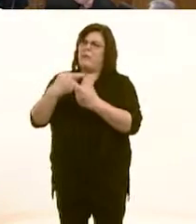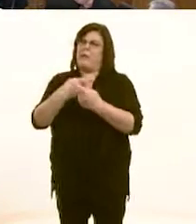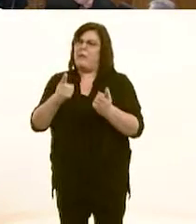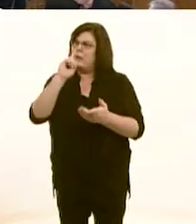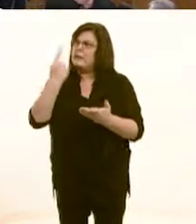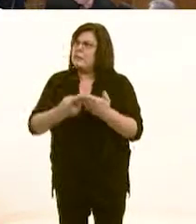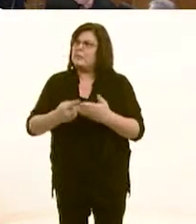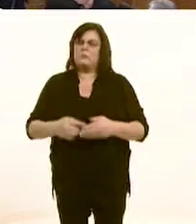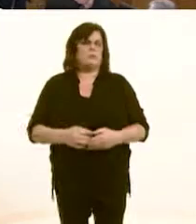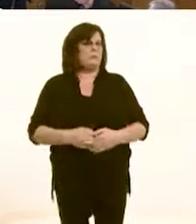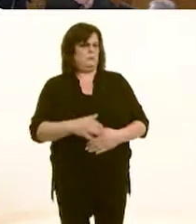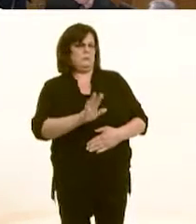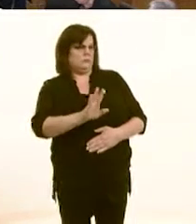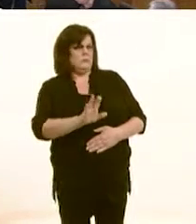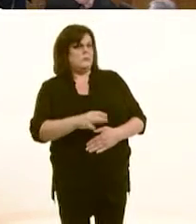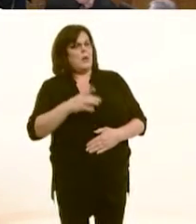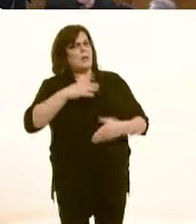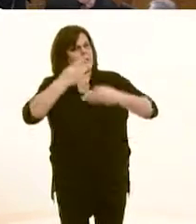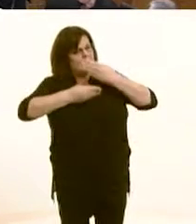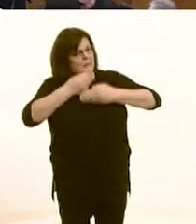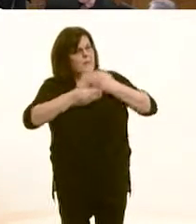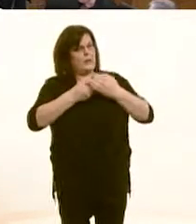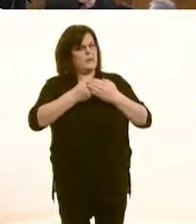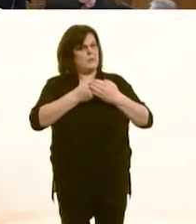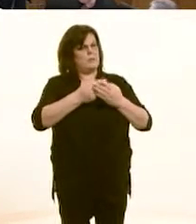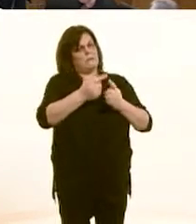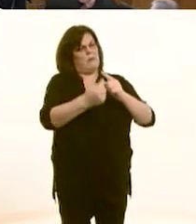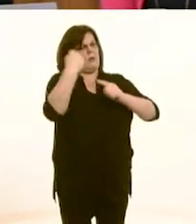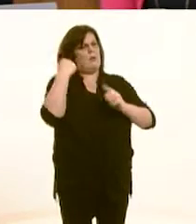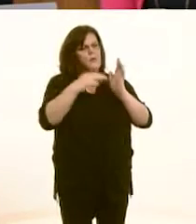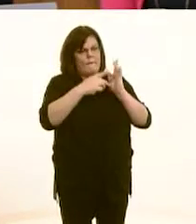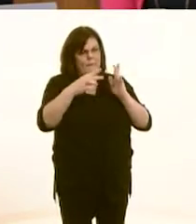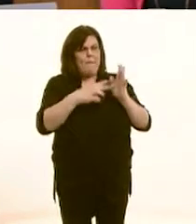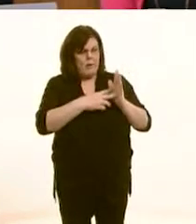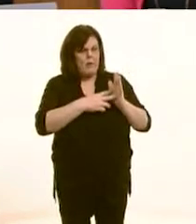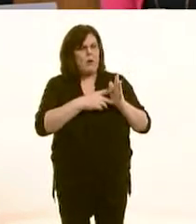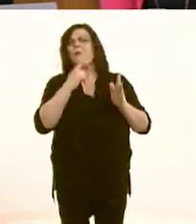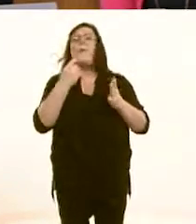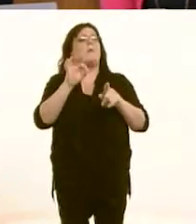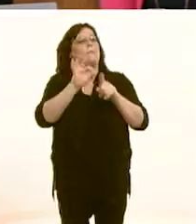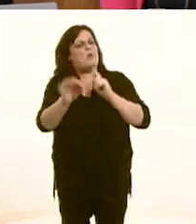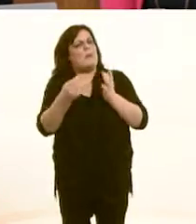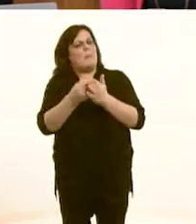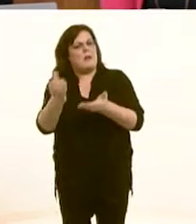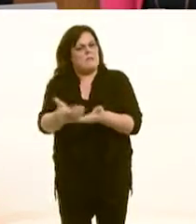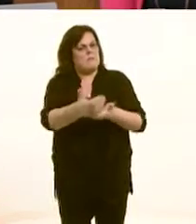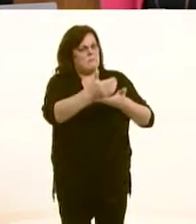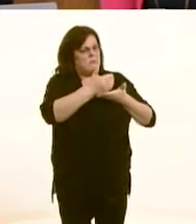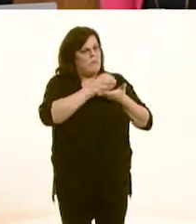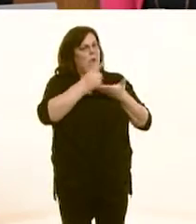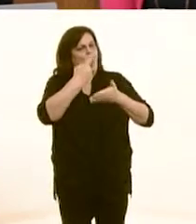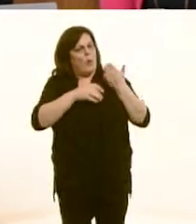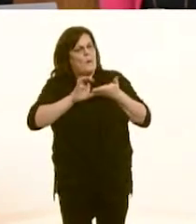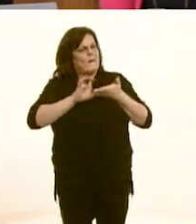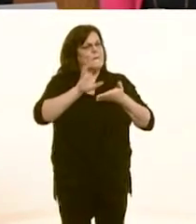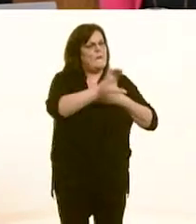as I explained to the Leader of Plaid Cymru in November, we ring-fence money for mental health. We put extra money into